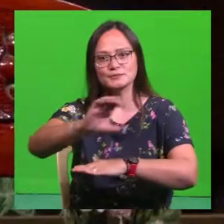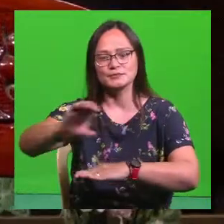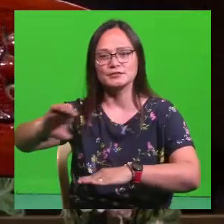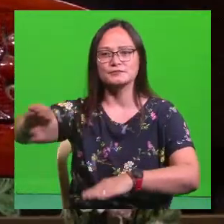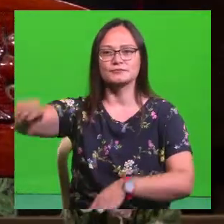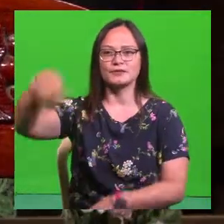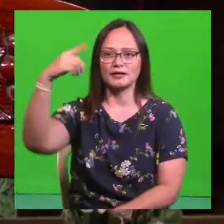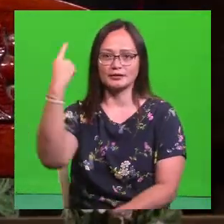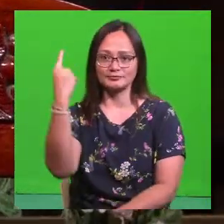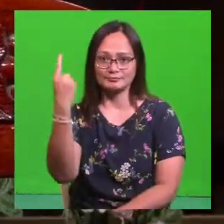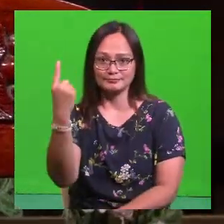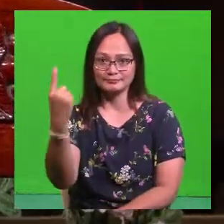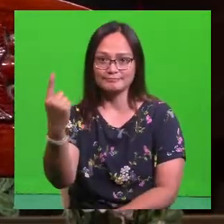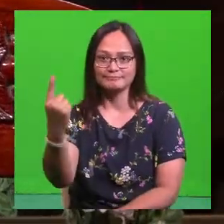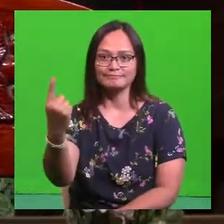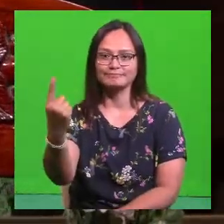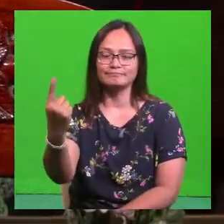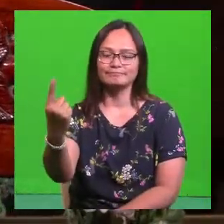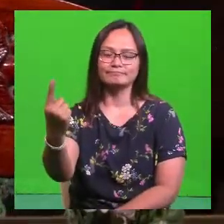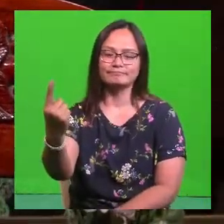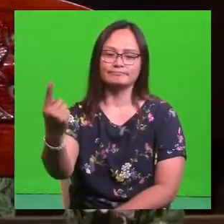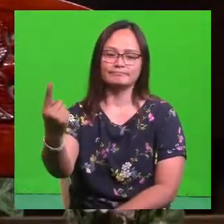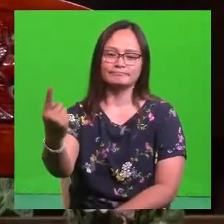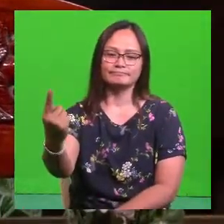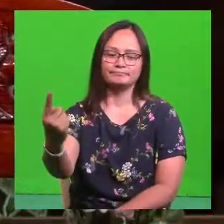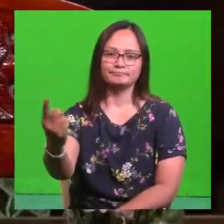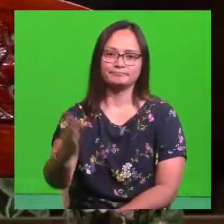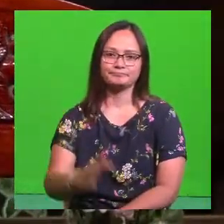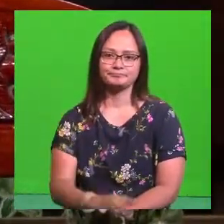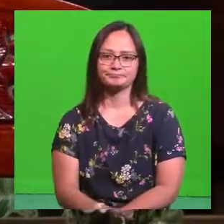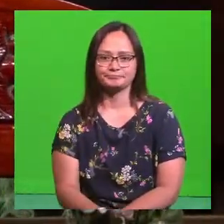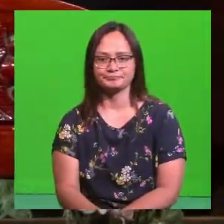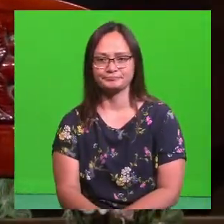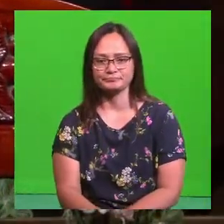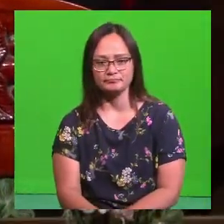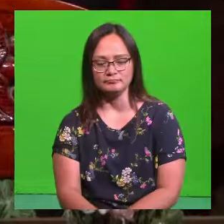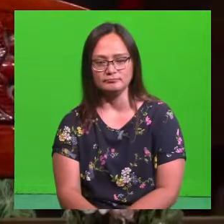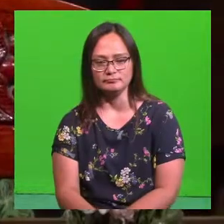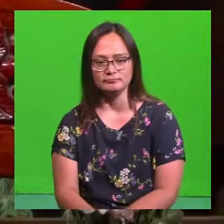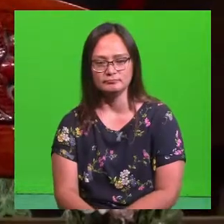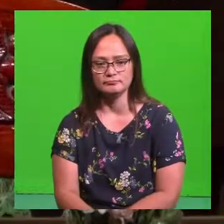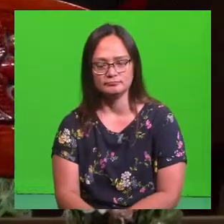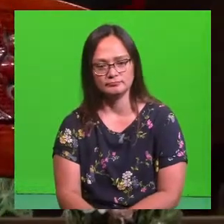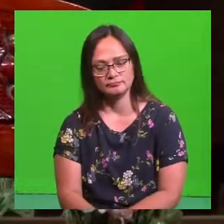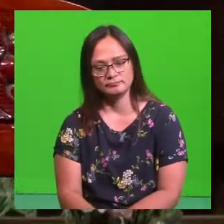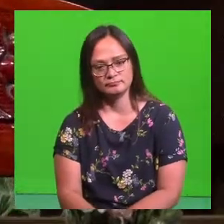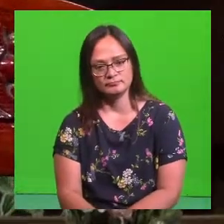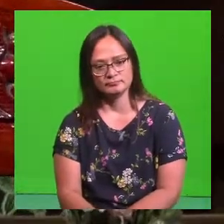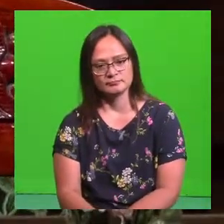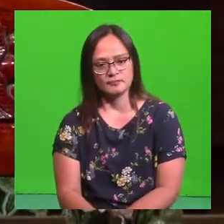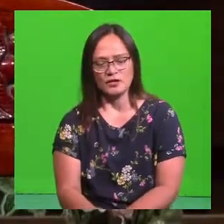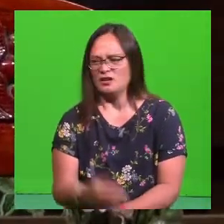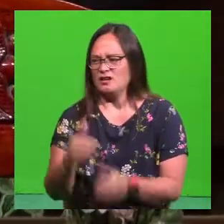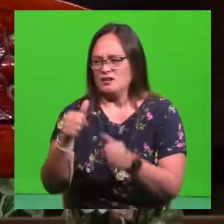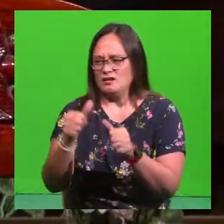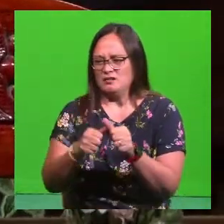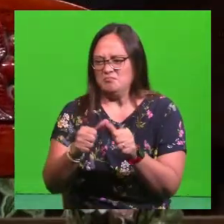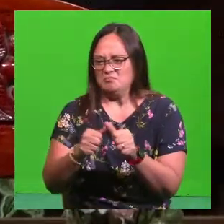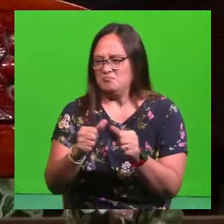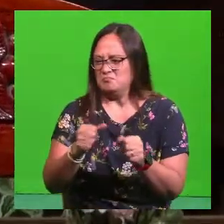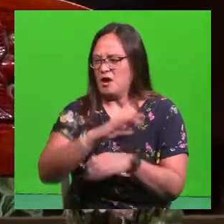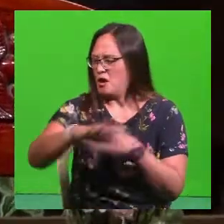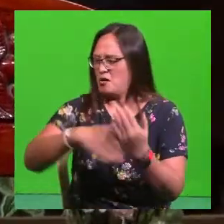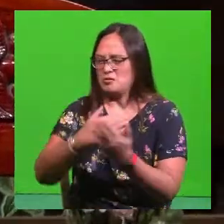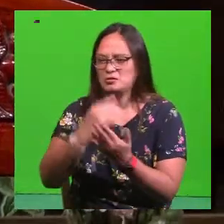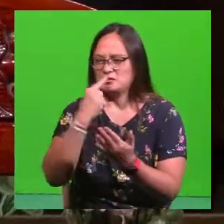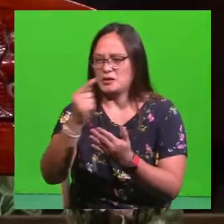crucified one. Everybody now says, praise the Lord, hallelujah. And they raise their